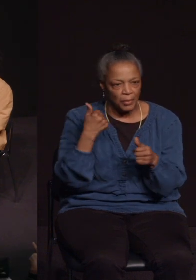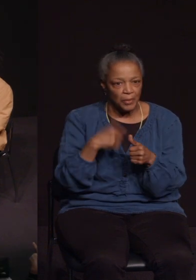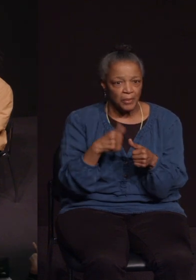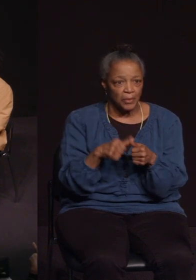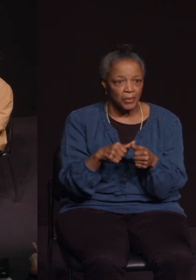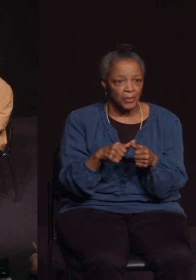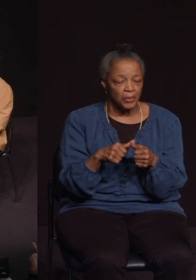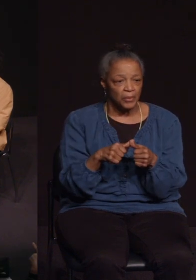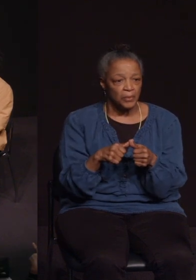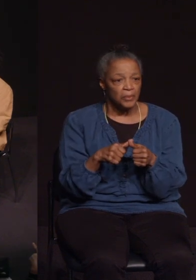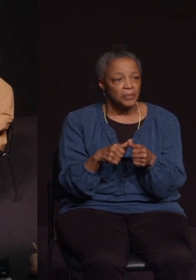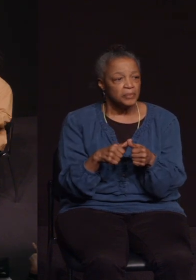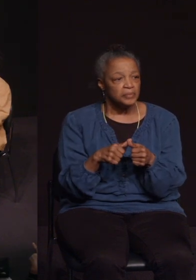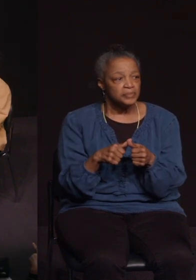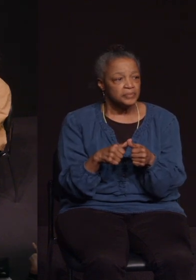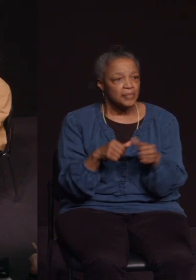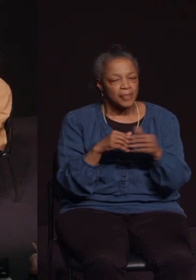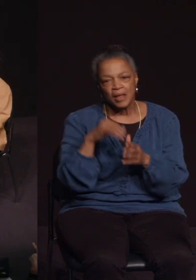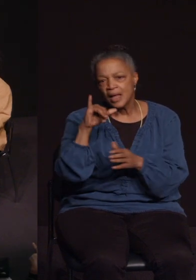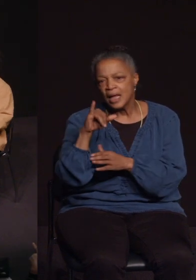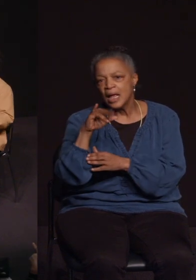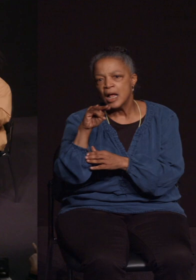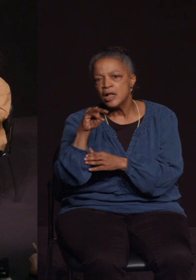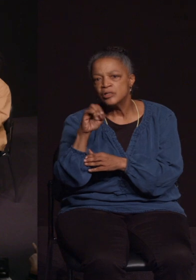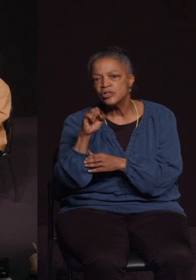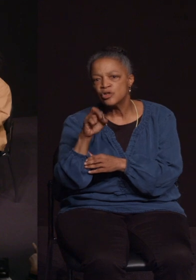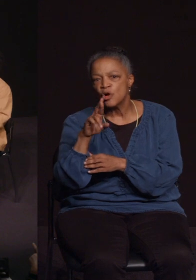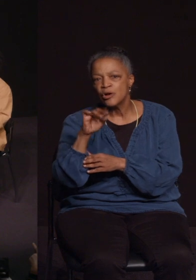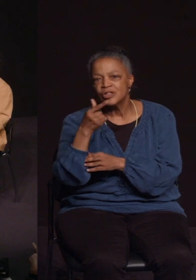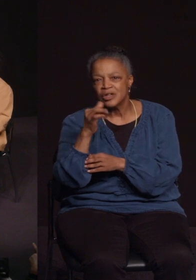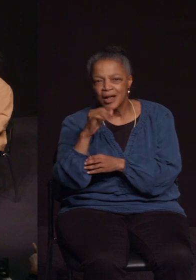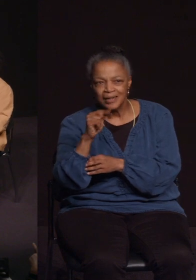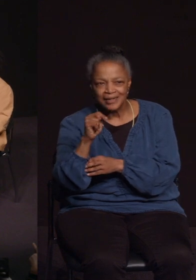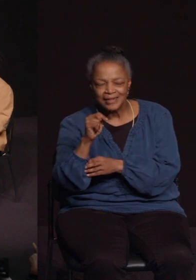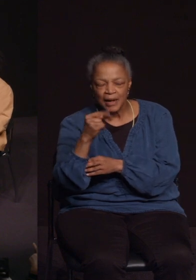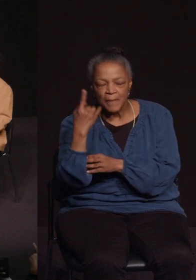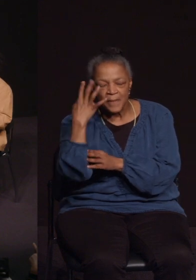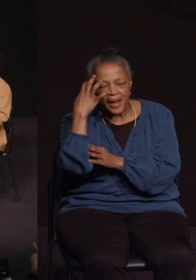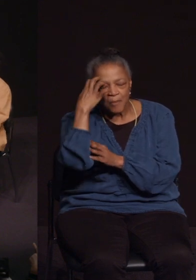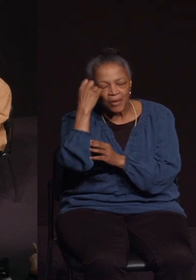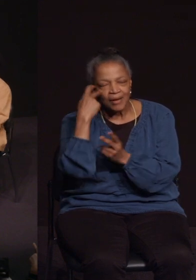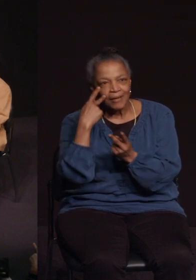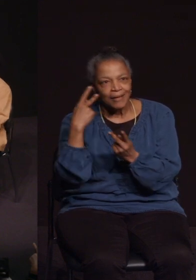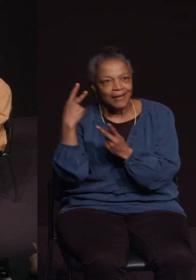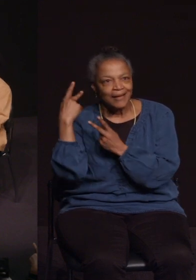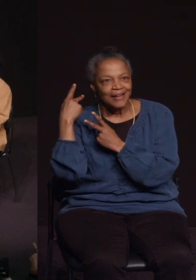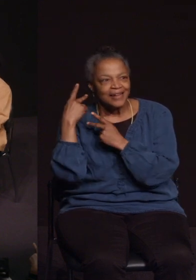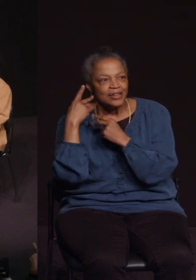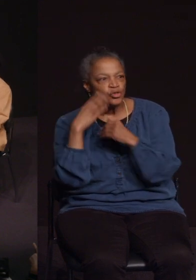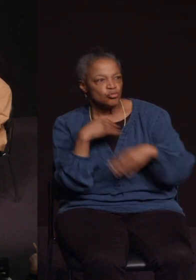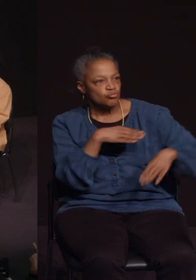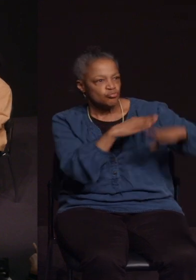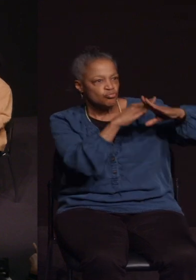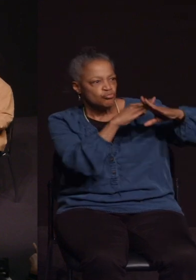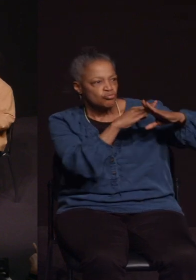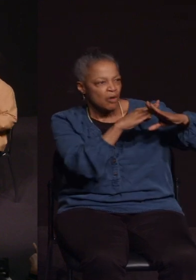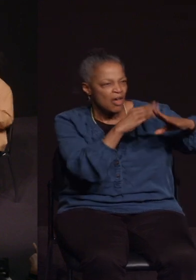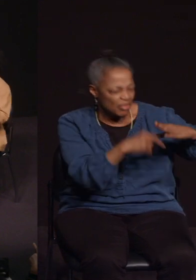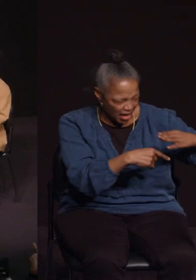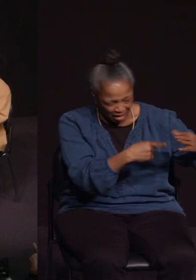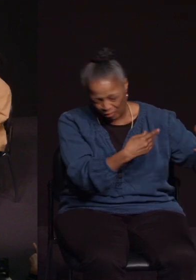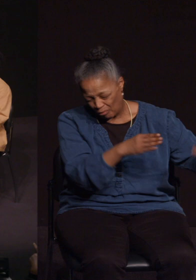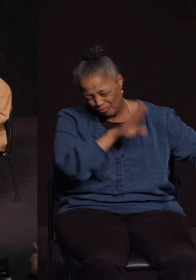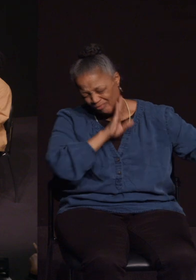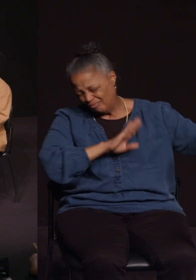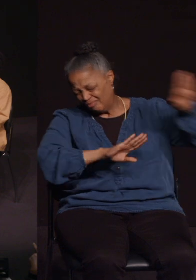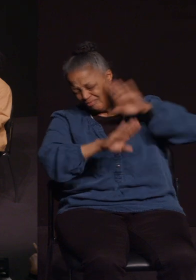so insurgent memory is a way to call in a assault to that kind of order, right? How we continue